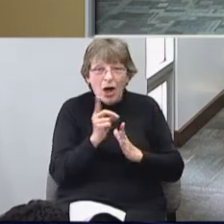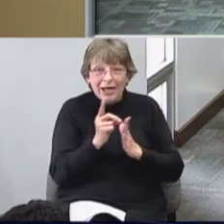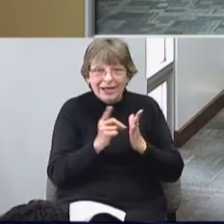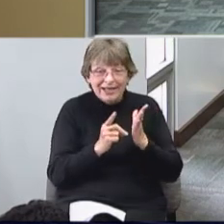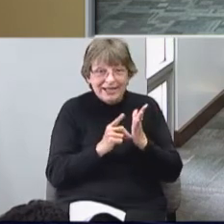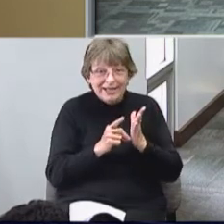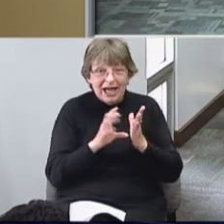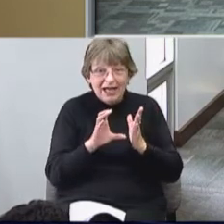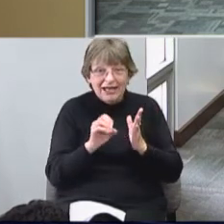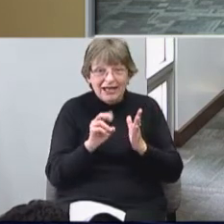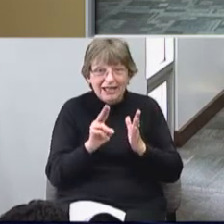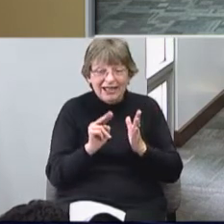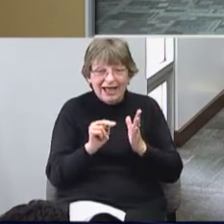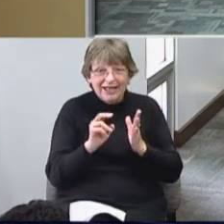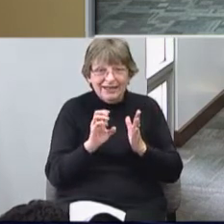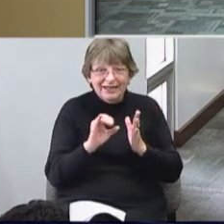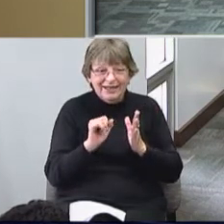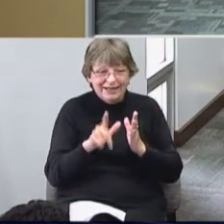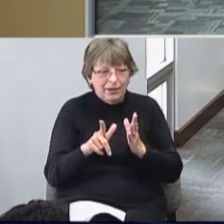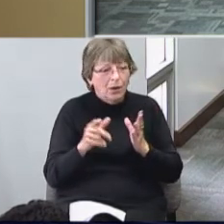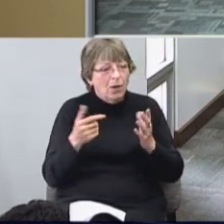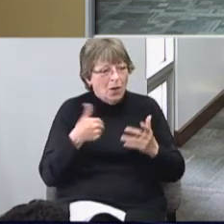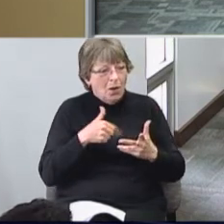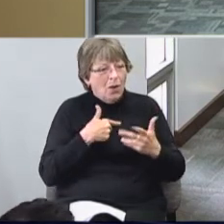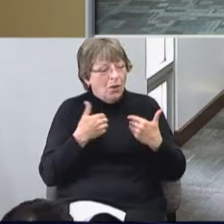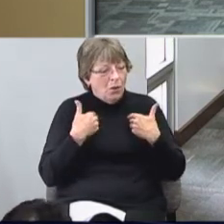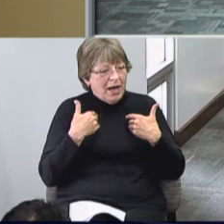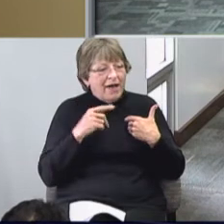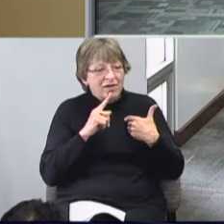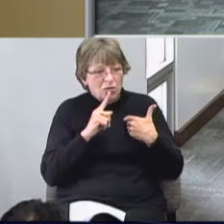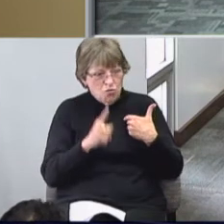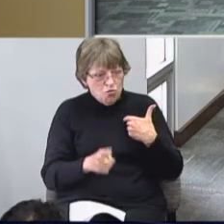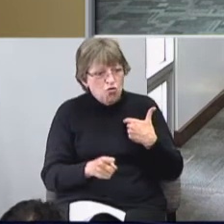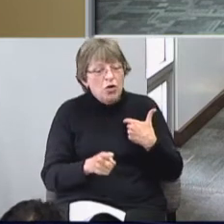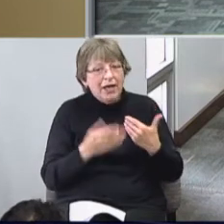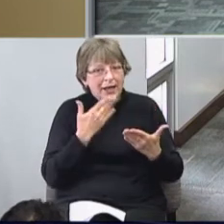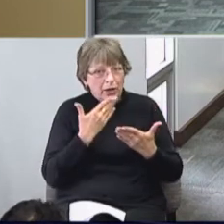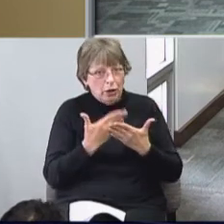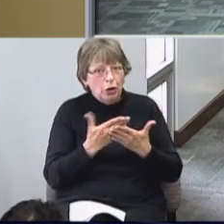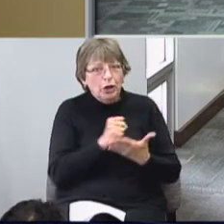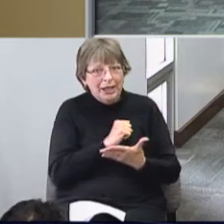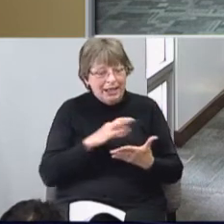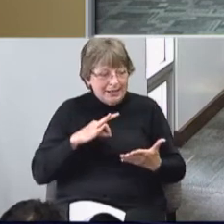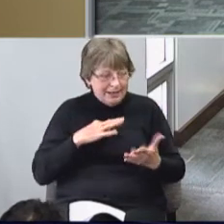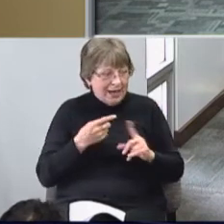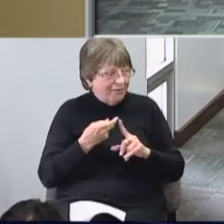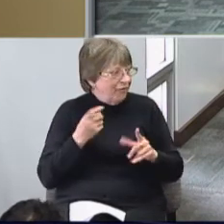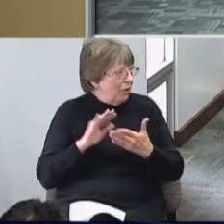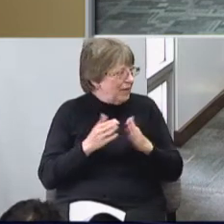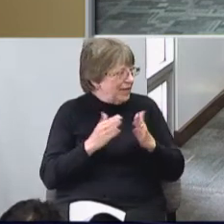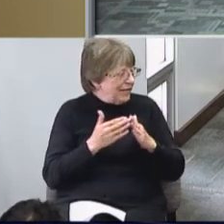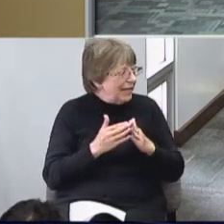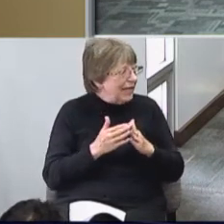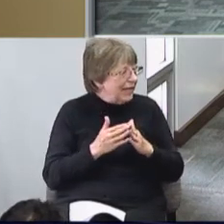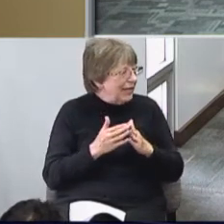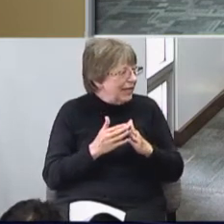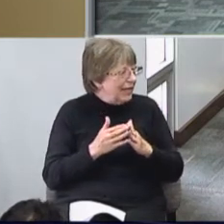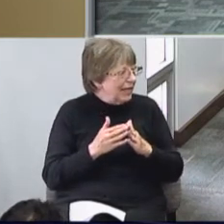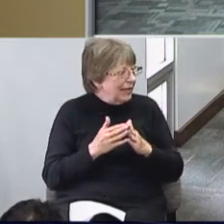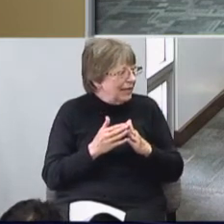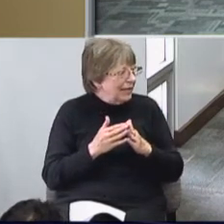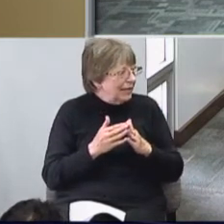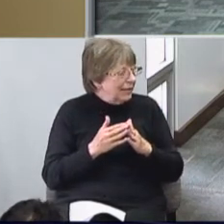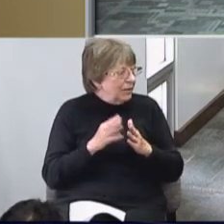Jim Seitnader, Jana McCarron, Justin Combs, and who am I missing? Mark